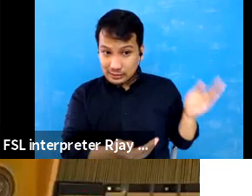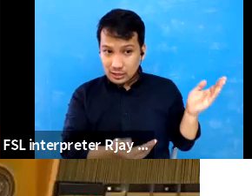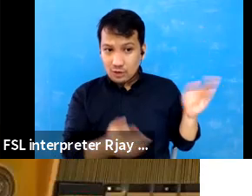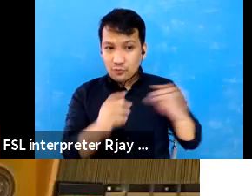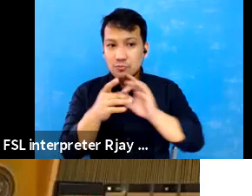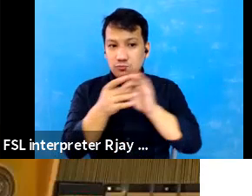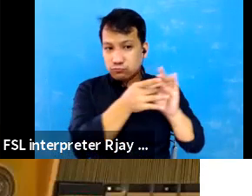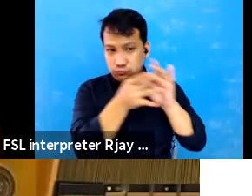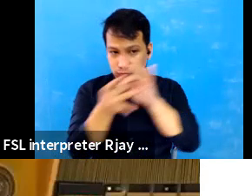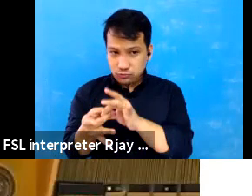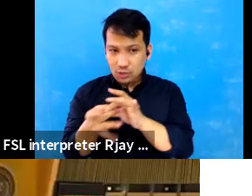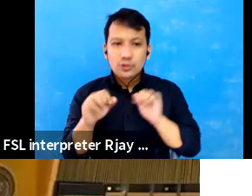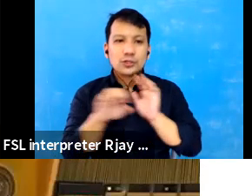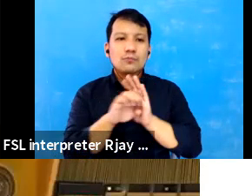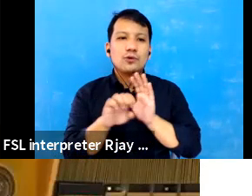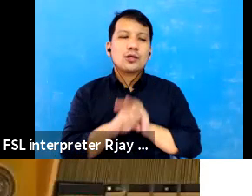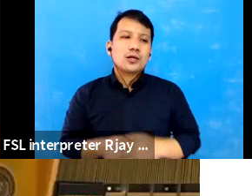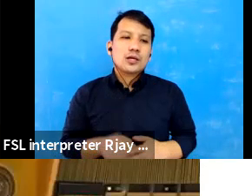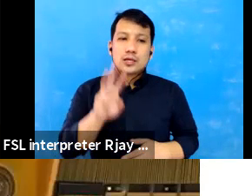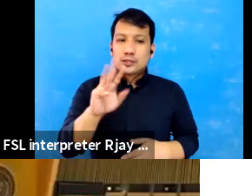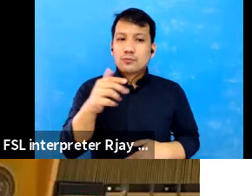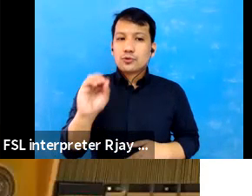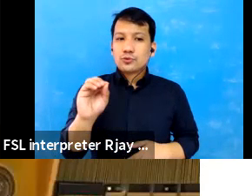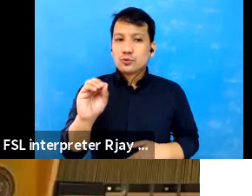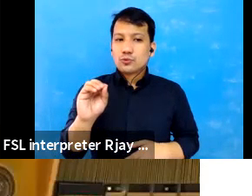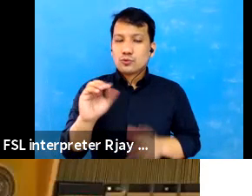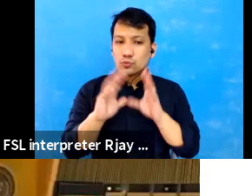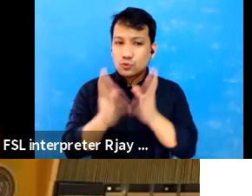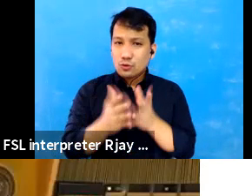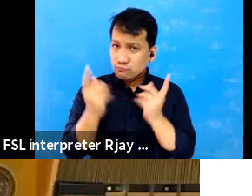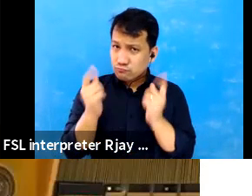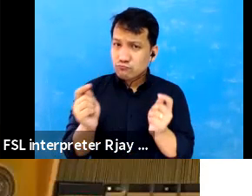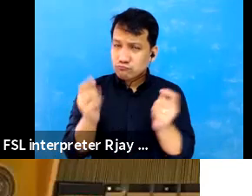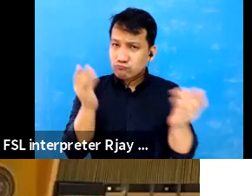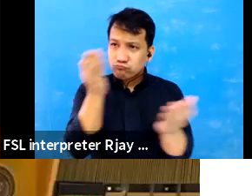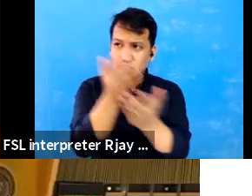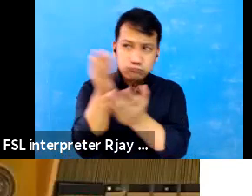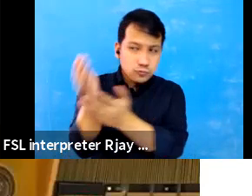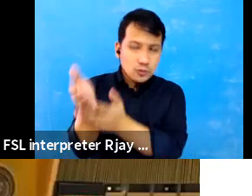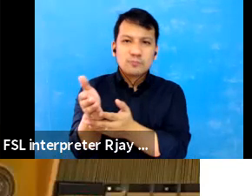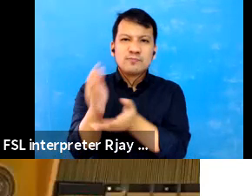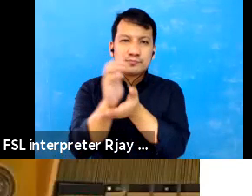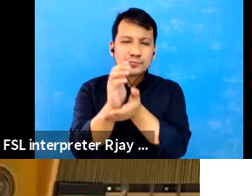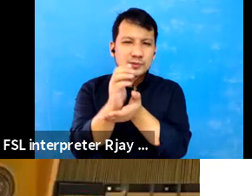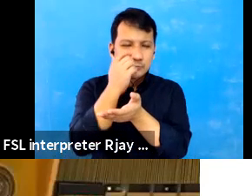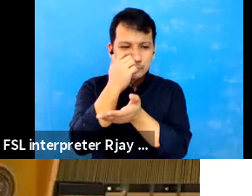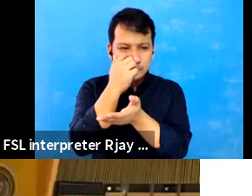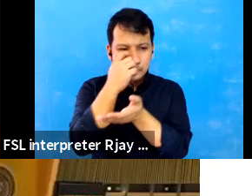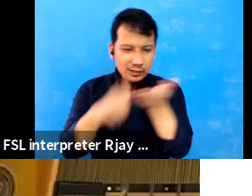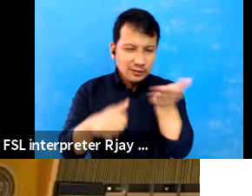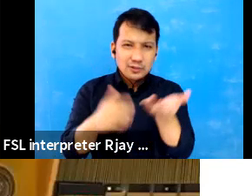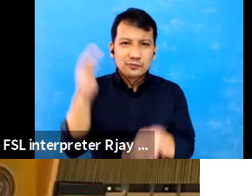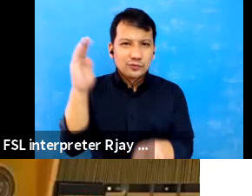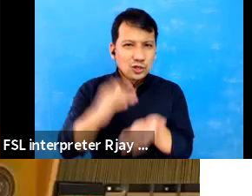with each other. So, for example, the World Health Assembly is trying to reach reduction of stunting, anemia, low